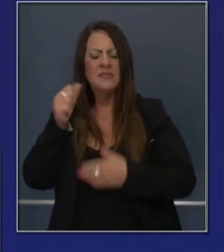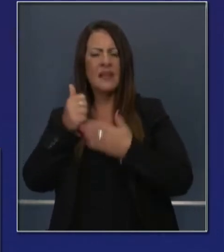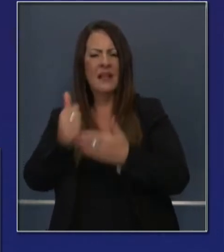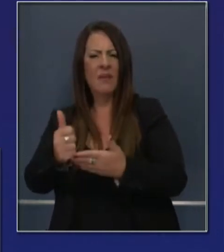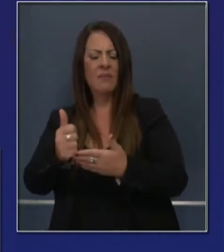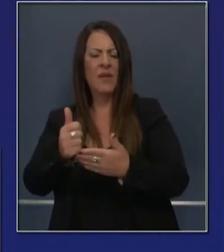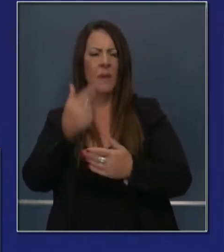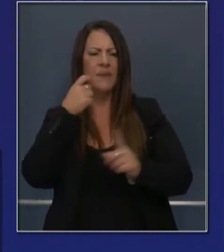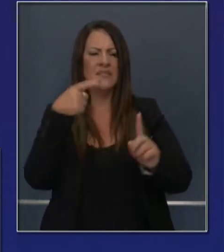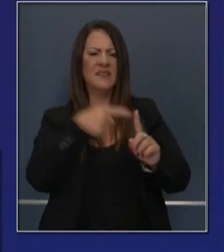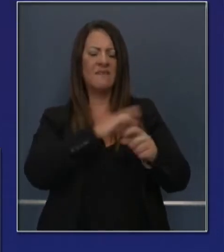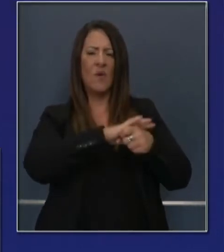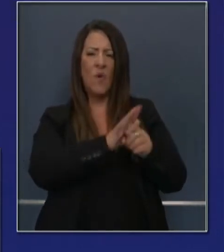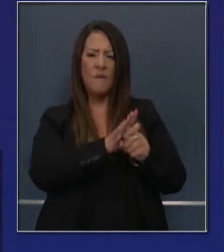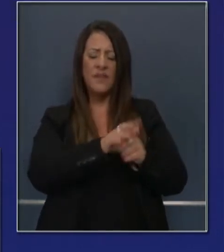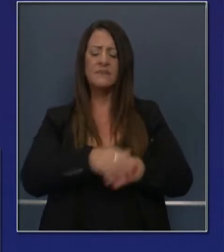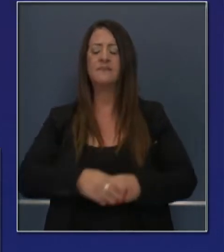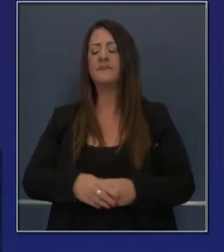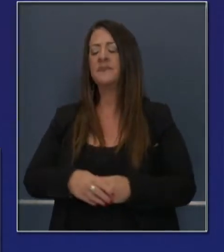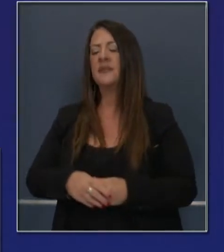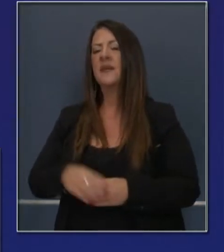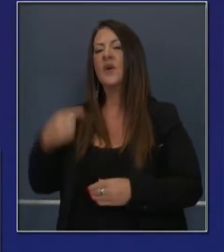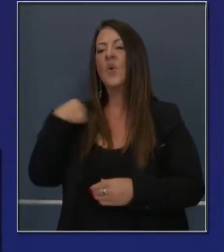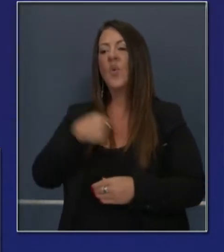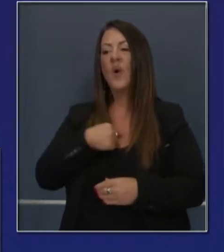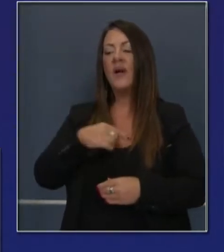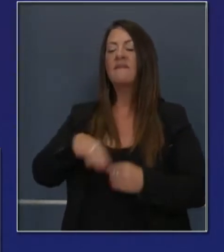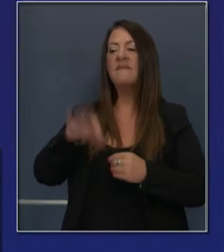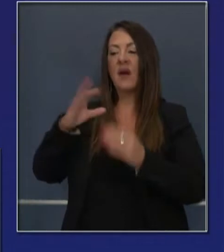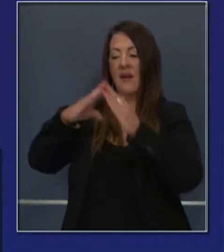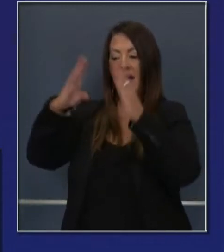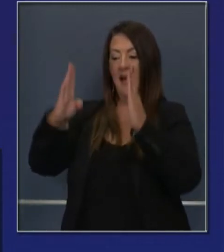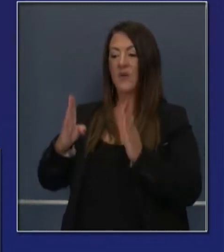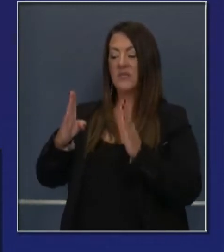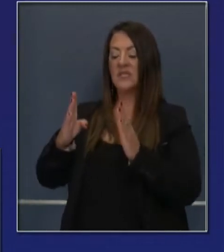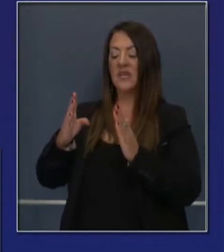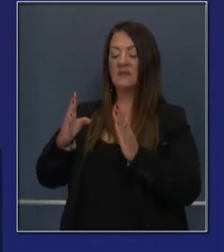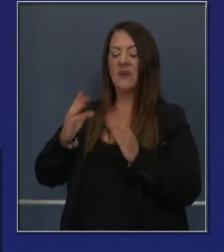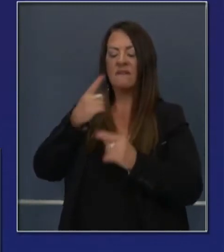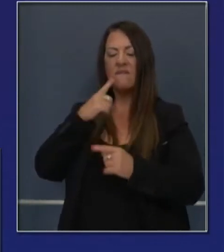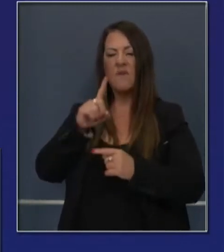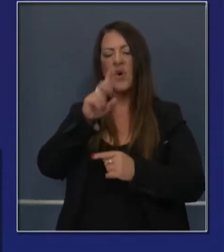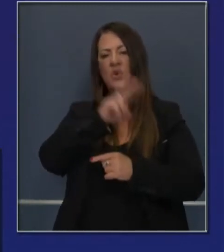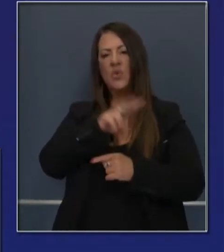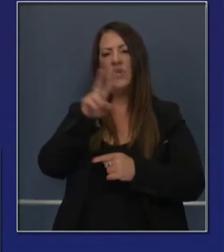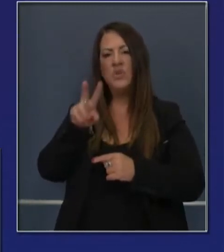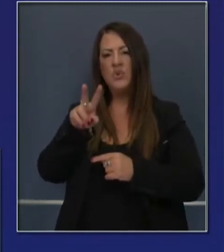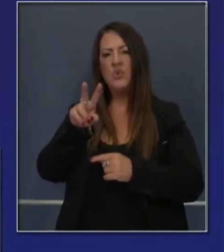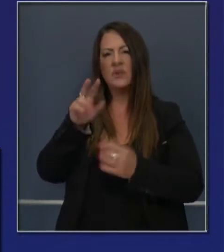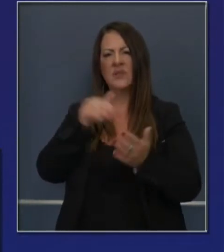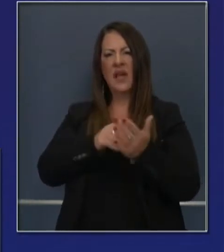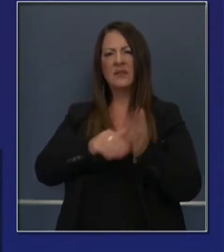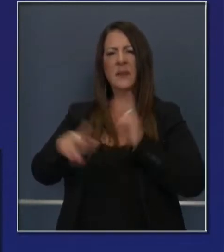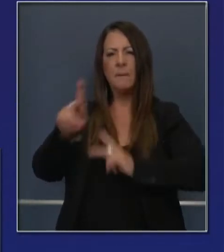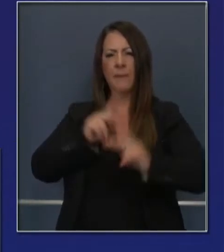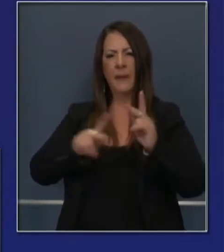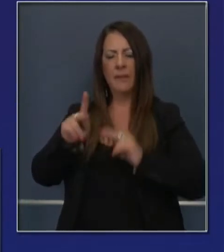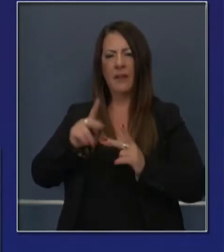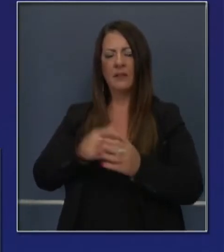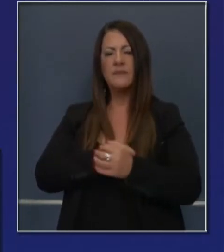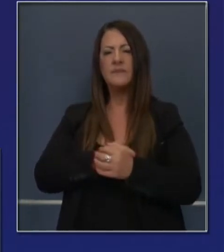have provided housing for 22,000 people just in the last few months. years and years to build up a